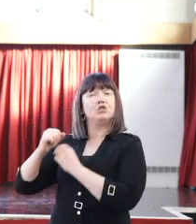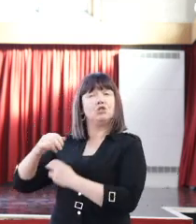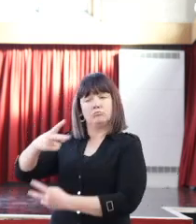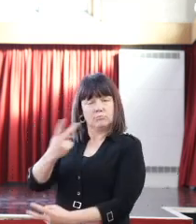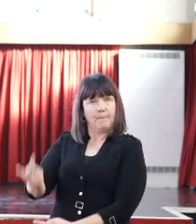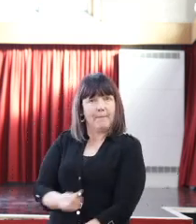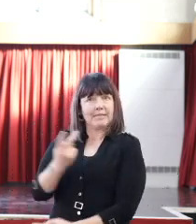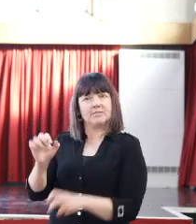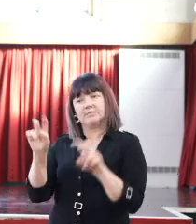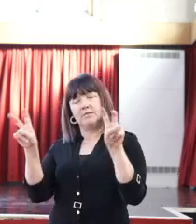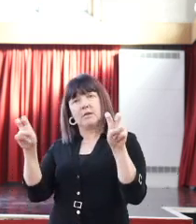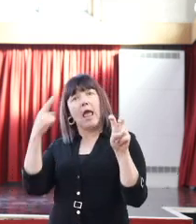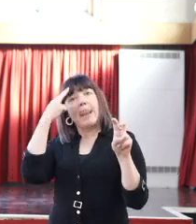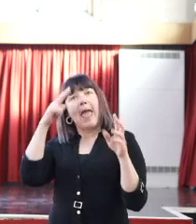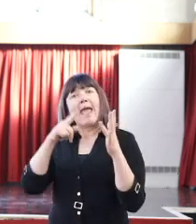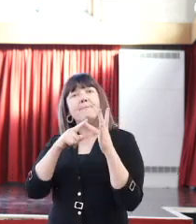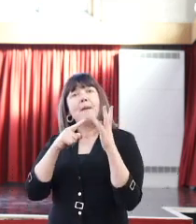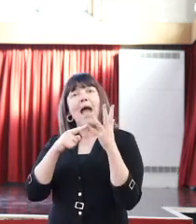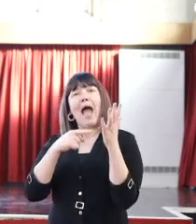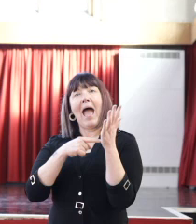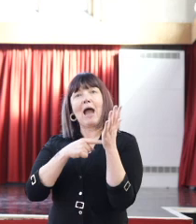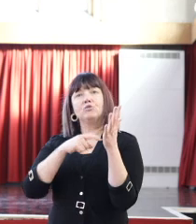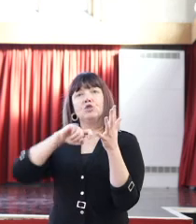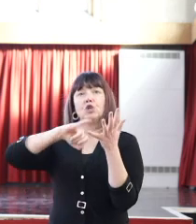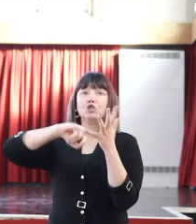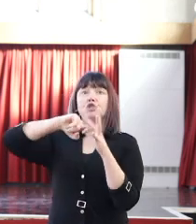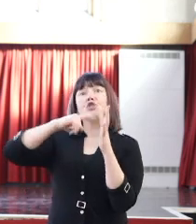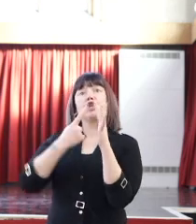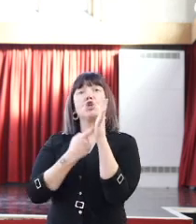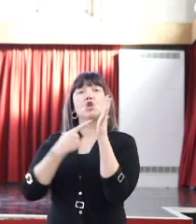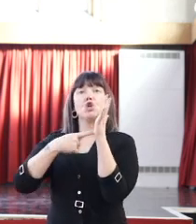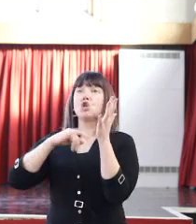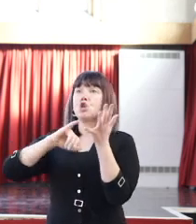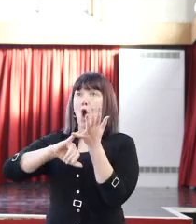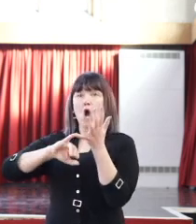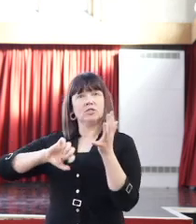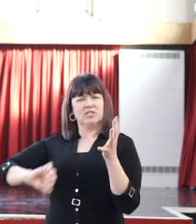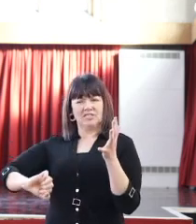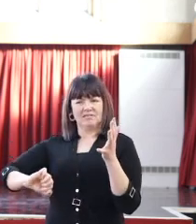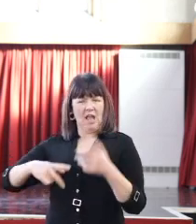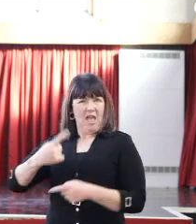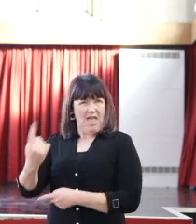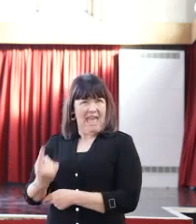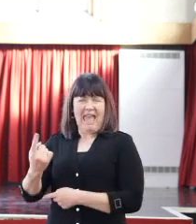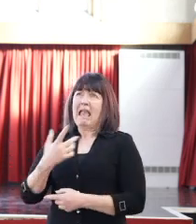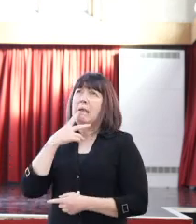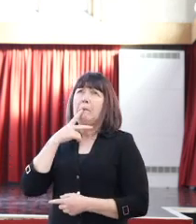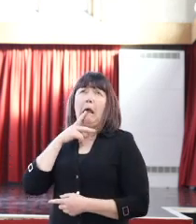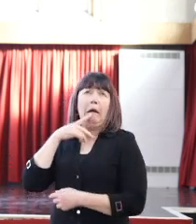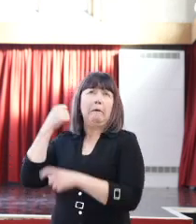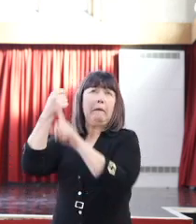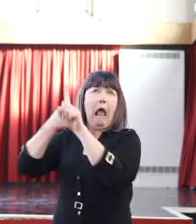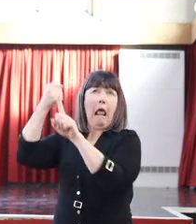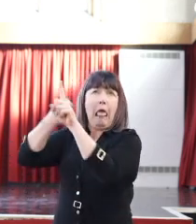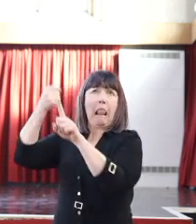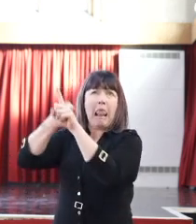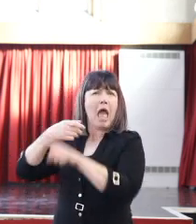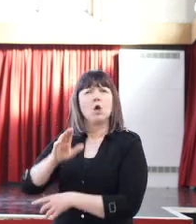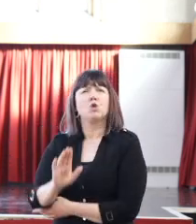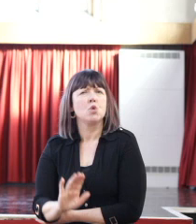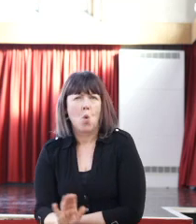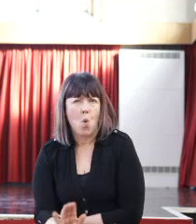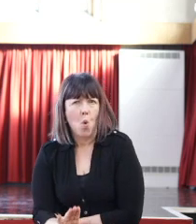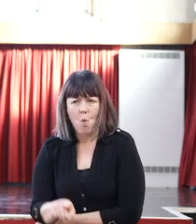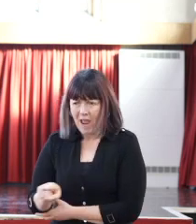was called Outskirts. And what I loved about it is he wasn't banging drums at us at all and making us feel bad. He was telling us in a